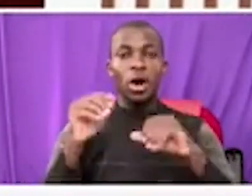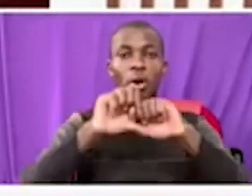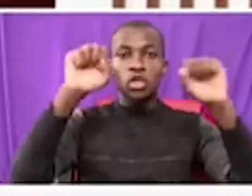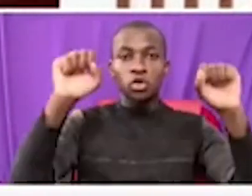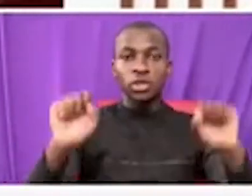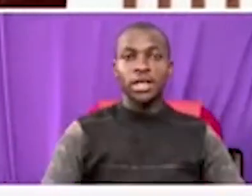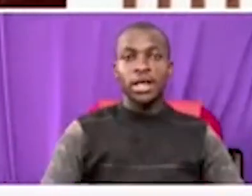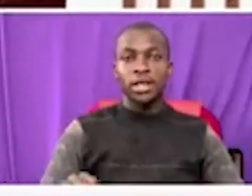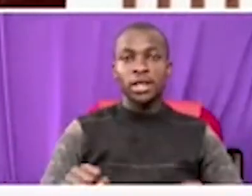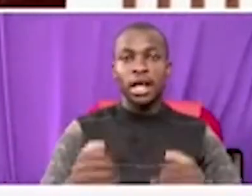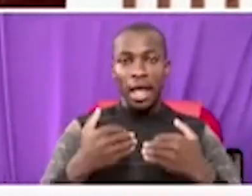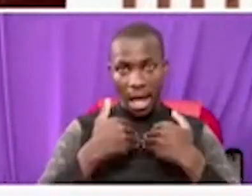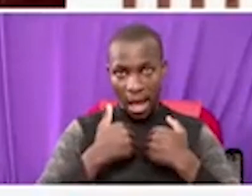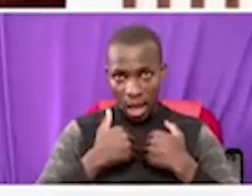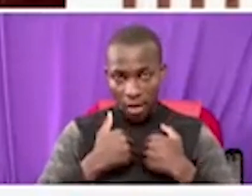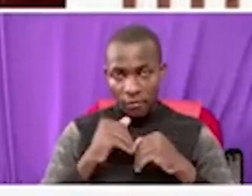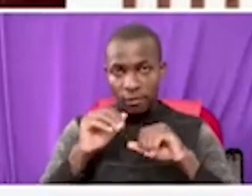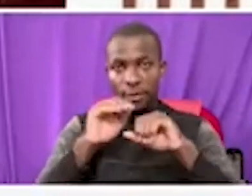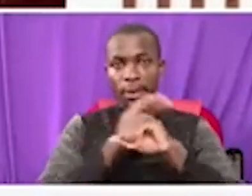It has the power